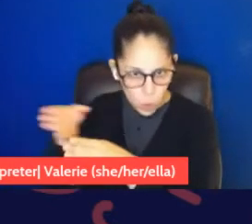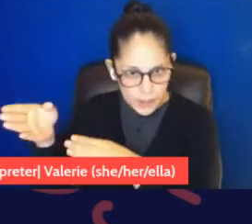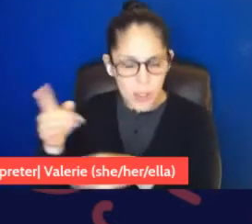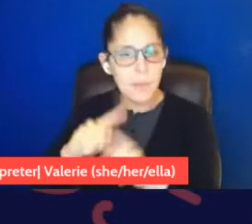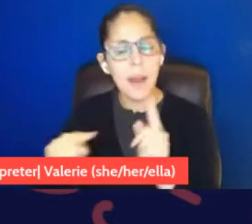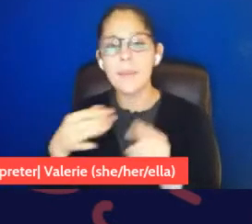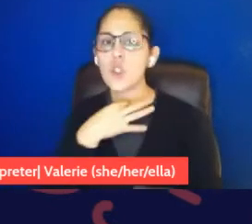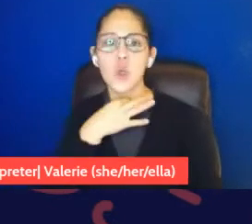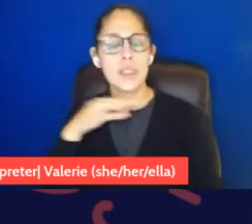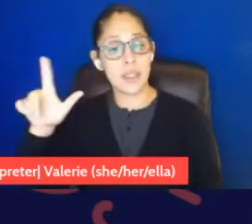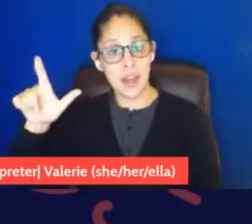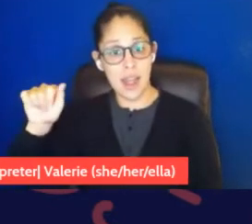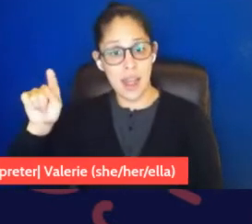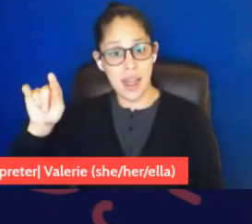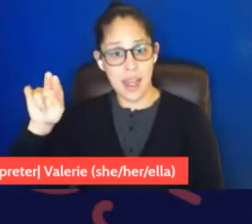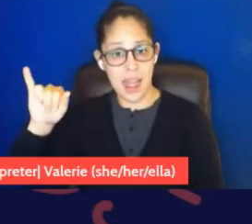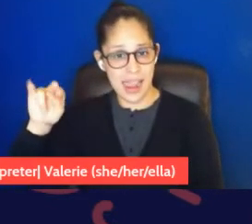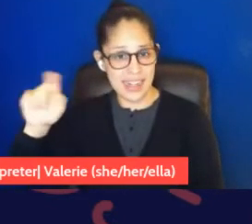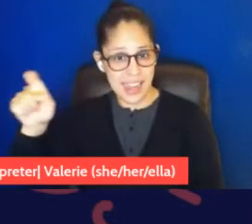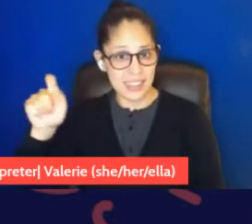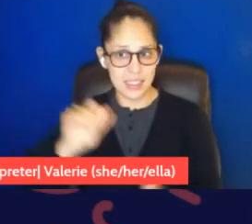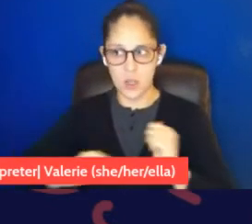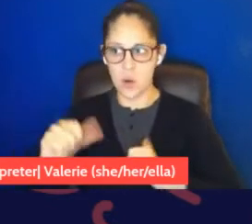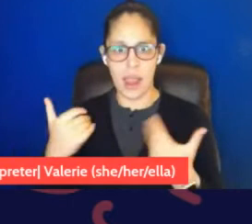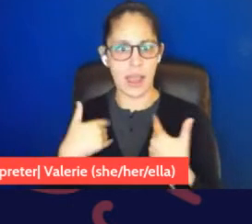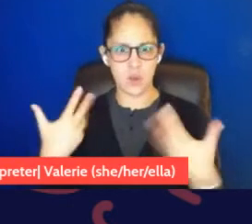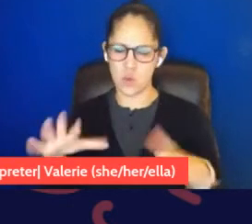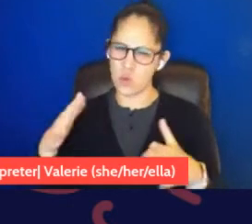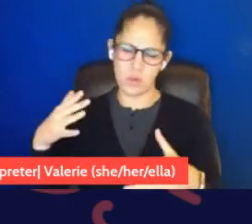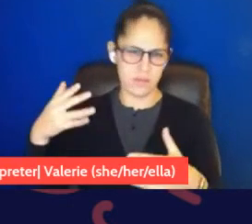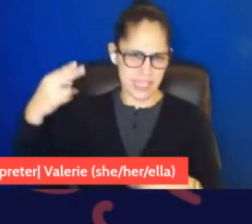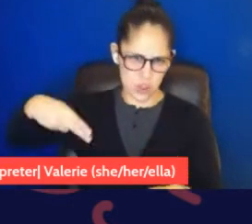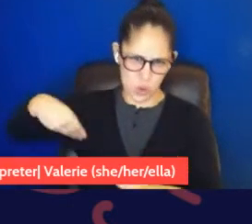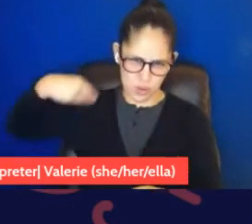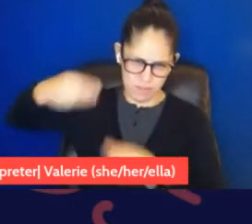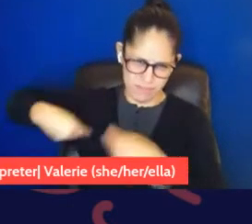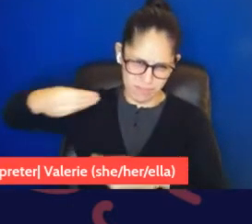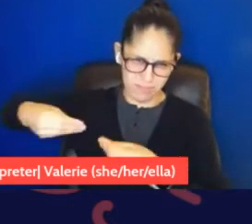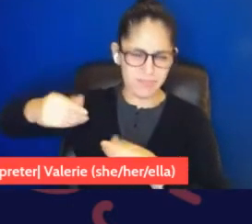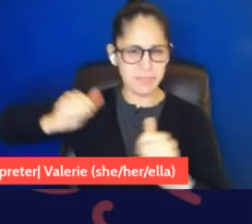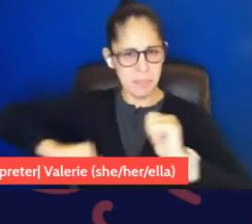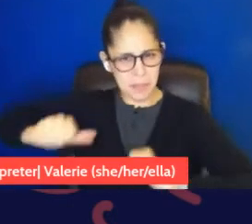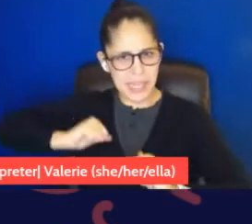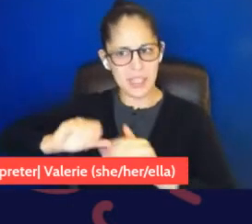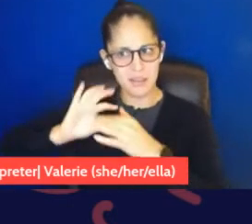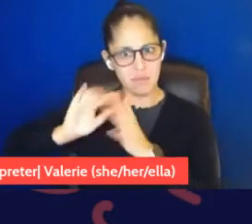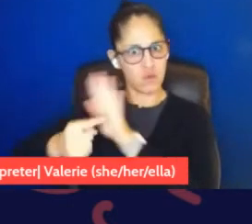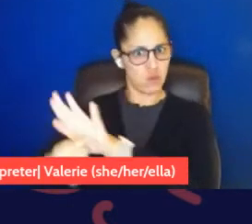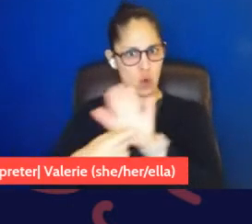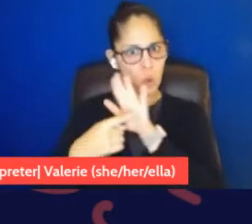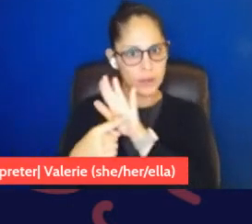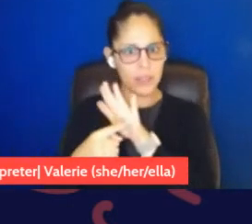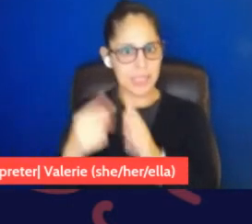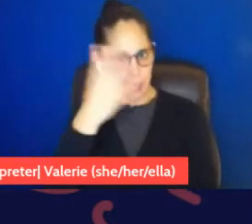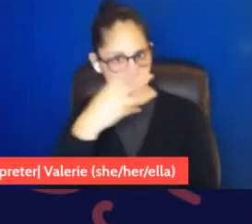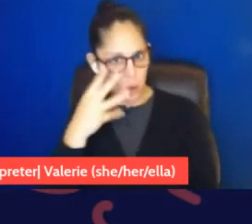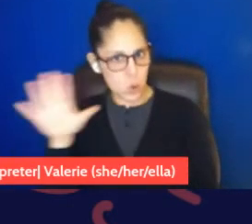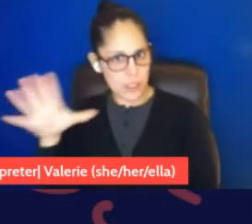has a long legacy of plays about the immigration experience, but do you view your production